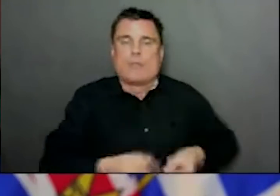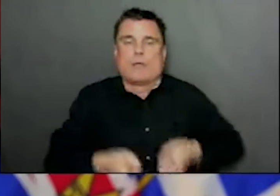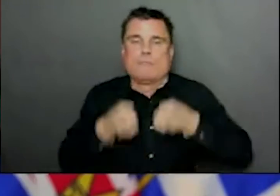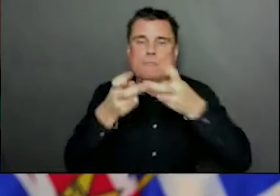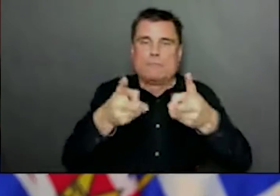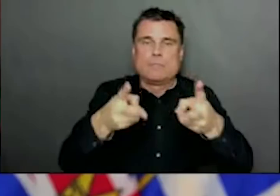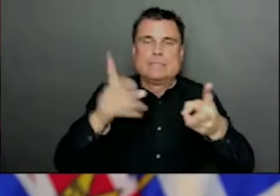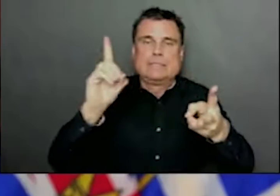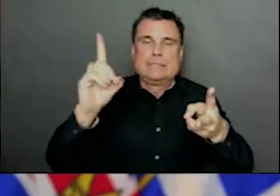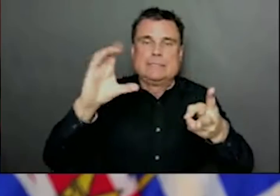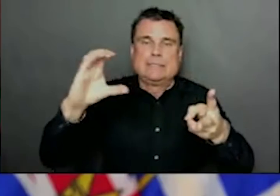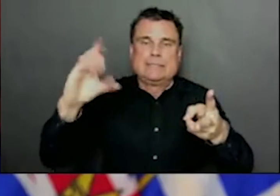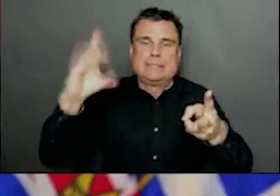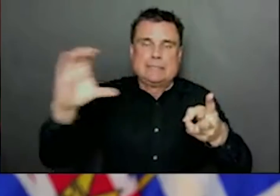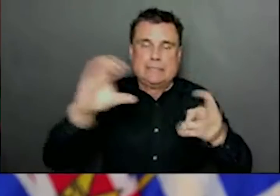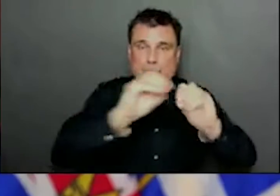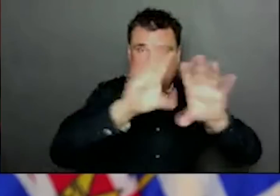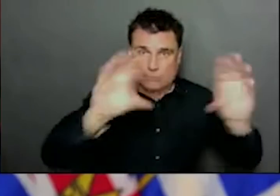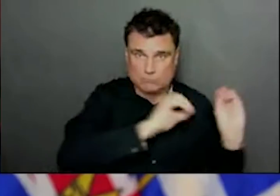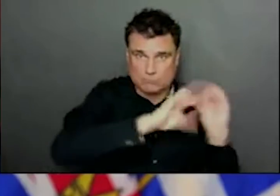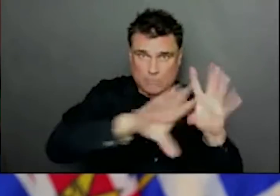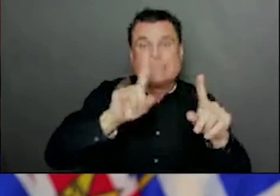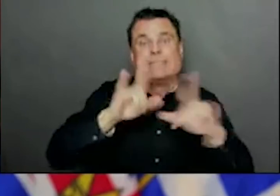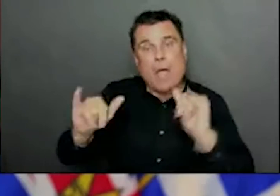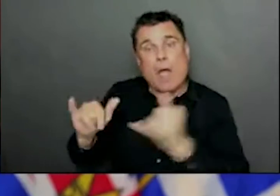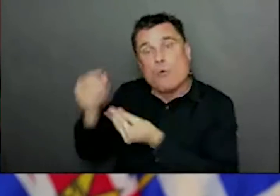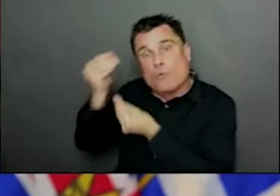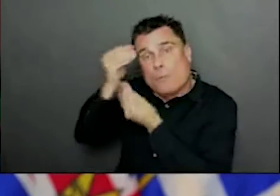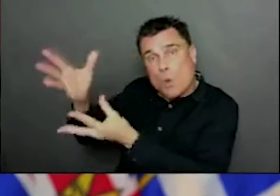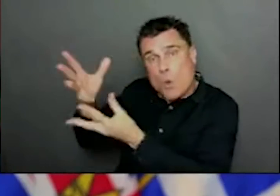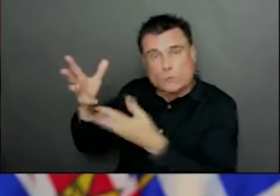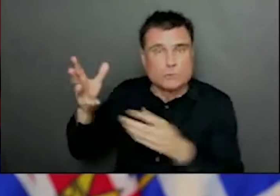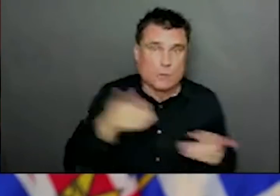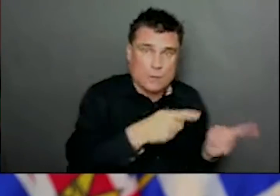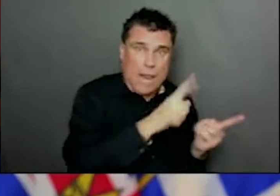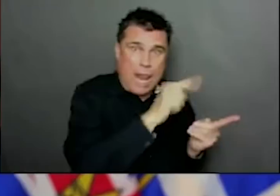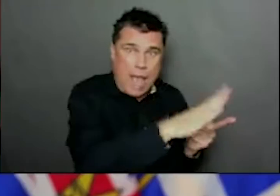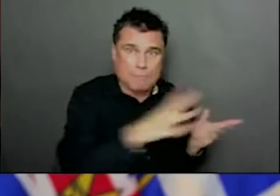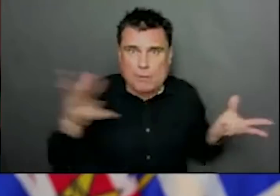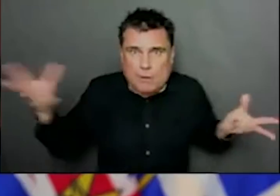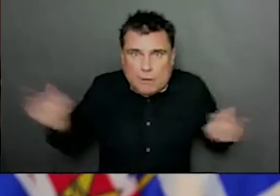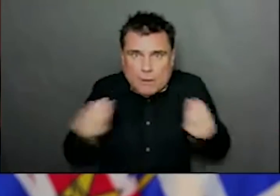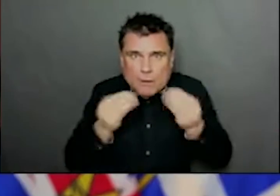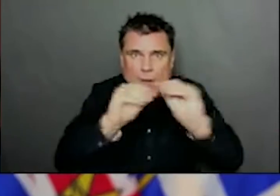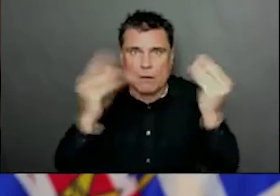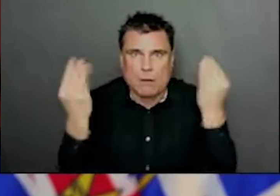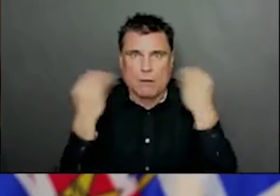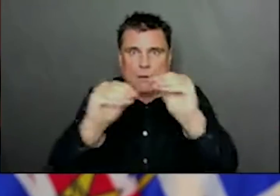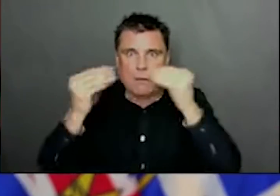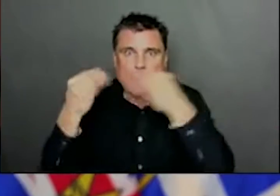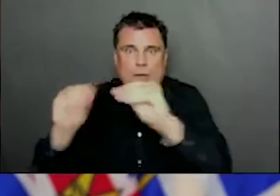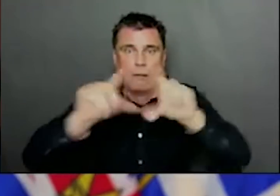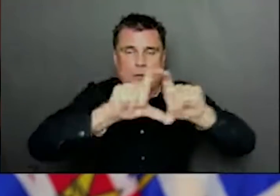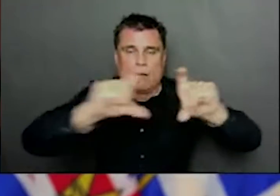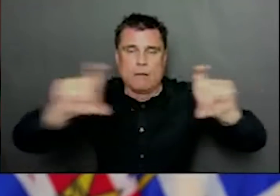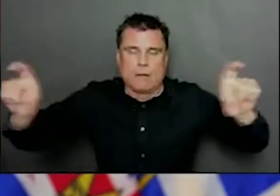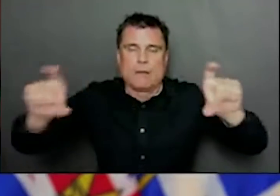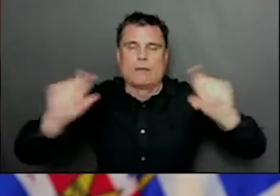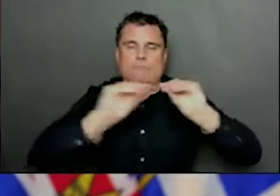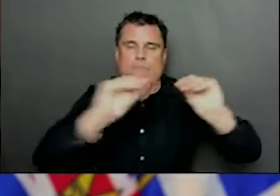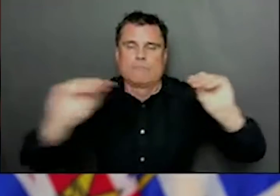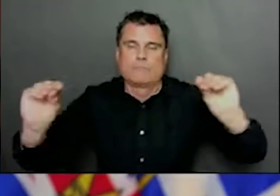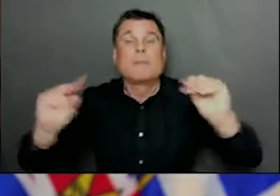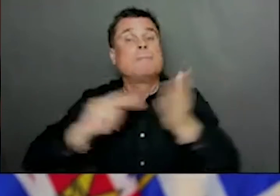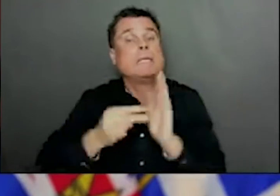more timely reporting of the lab cases. There will be an adjustment in tables to reflect the fact that the